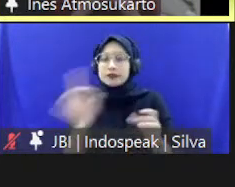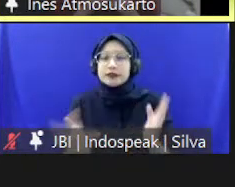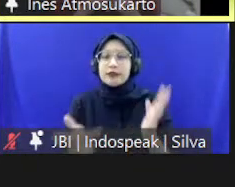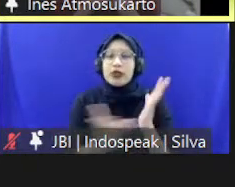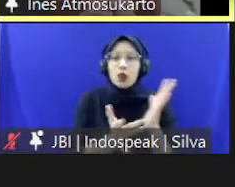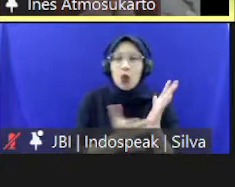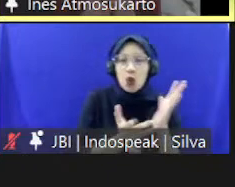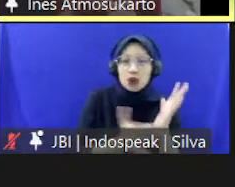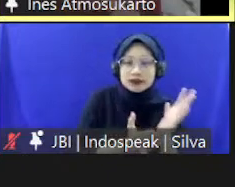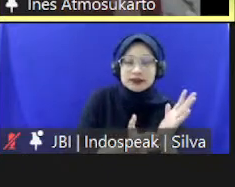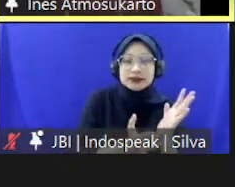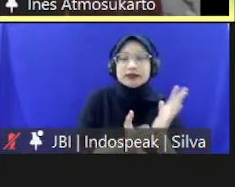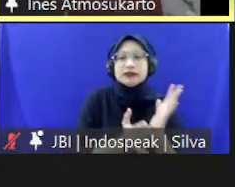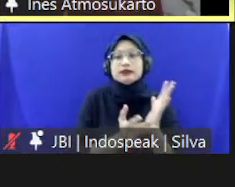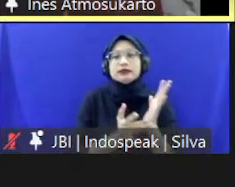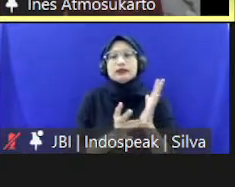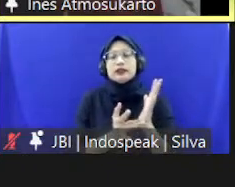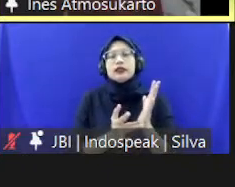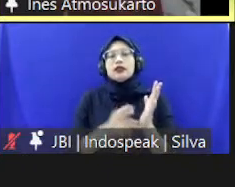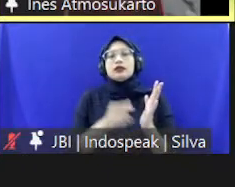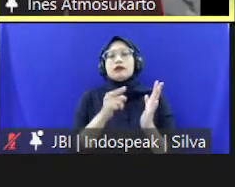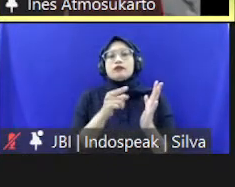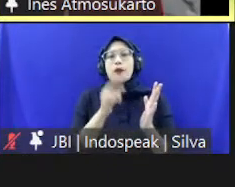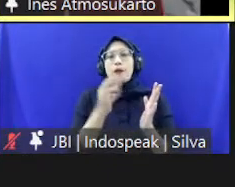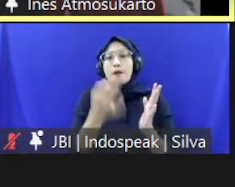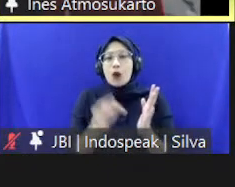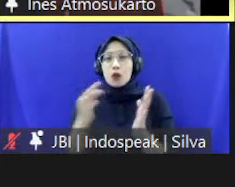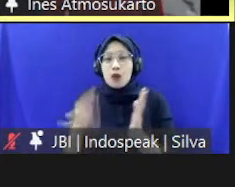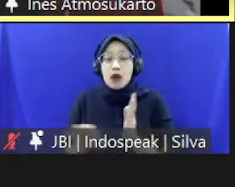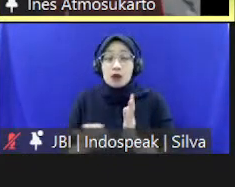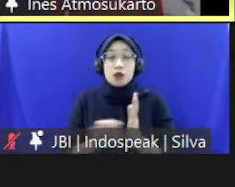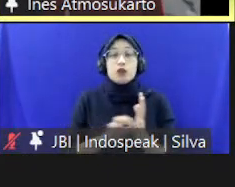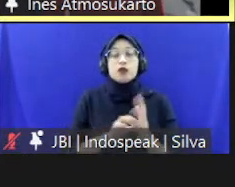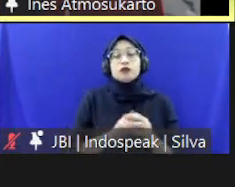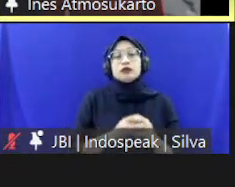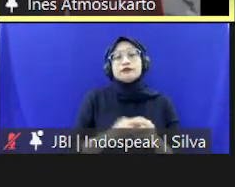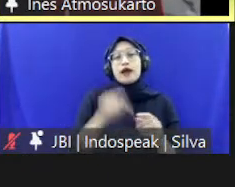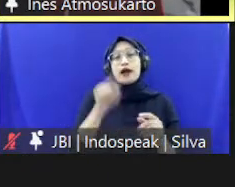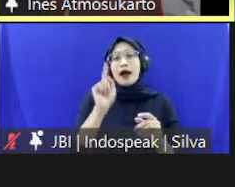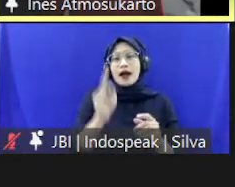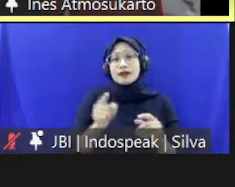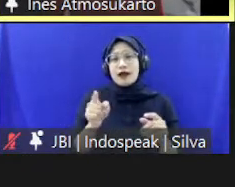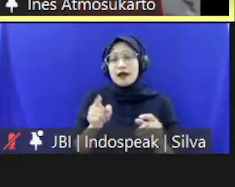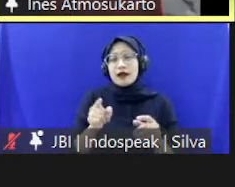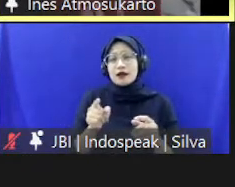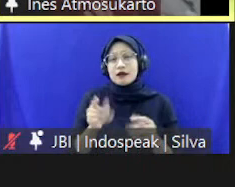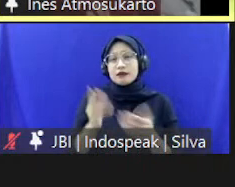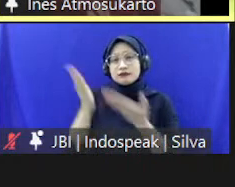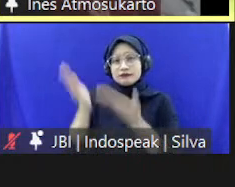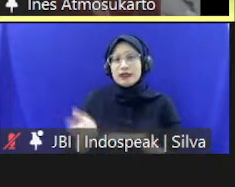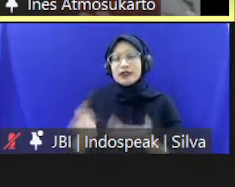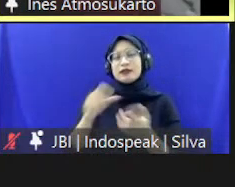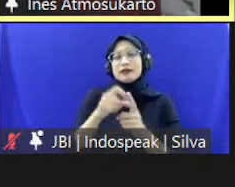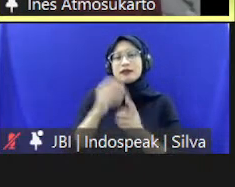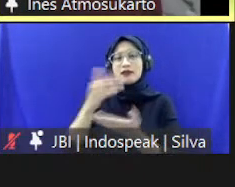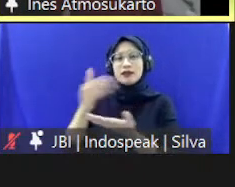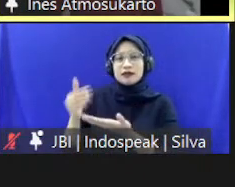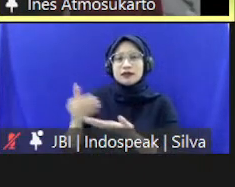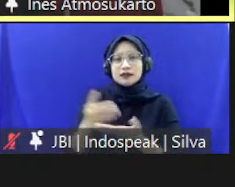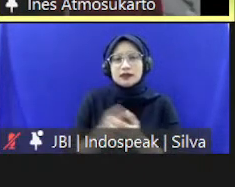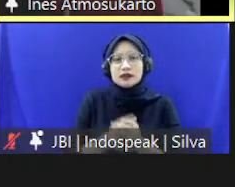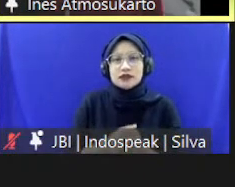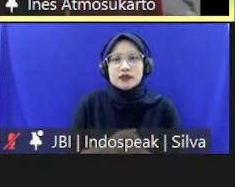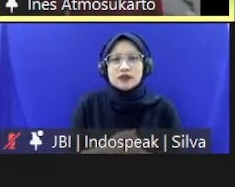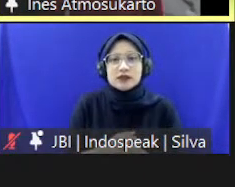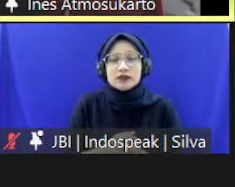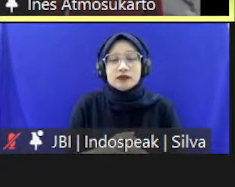them are novel, and in fact, in this infographic, that doesn't even include the J&J vaccine. Now,